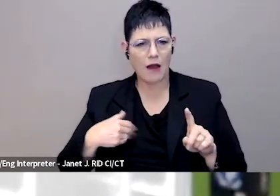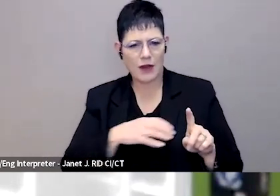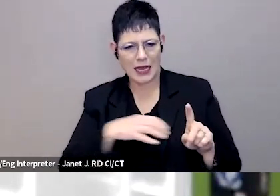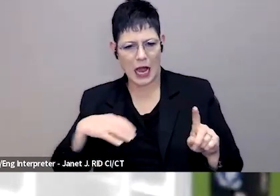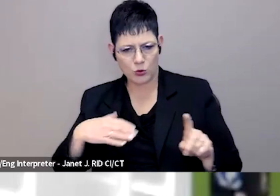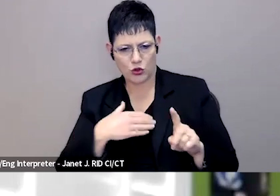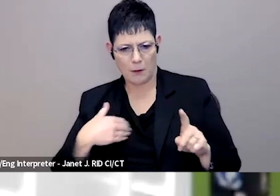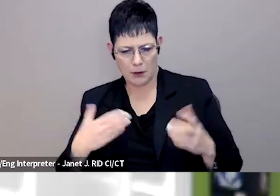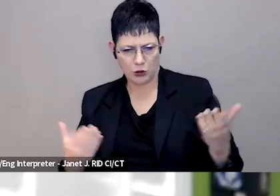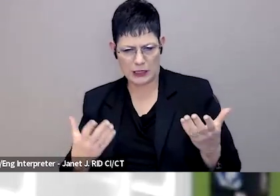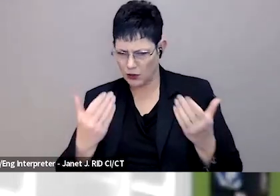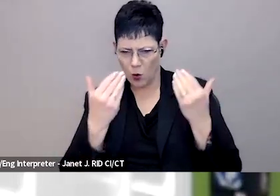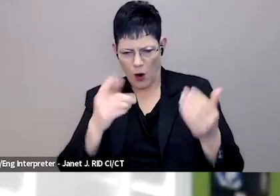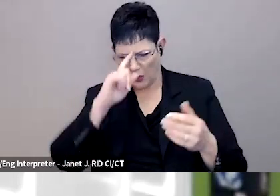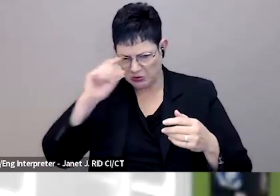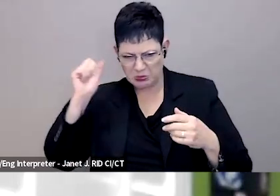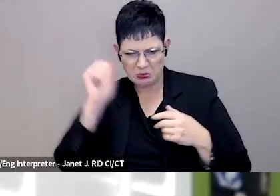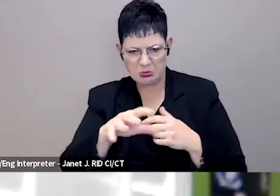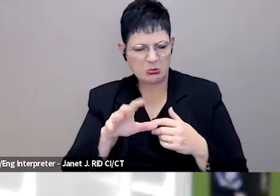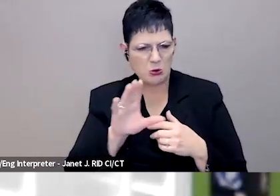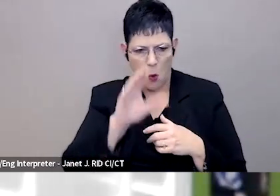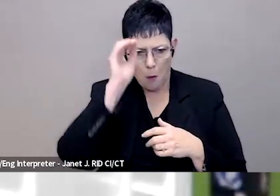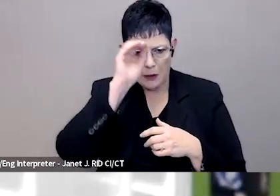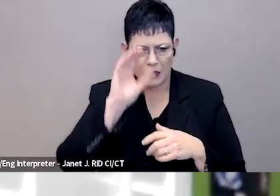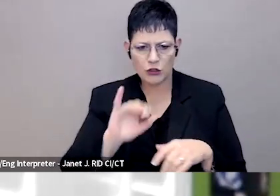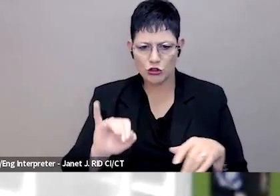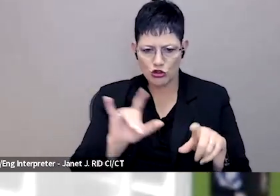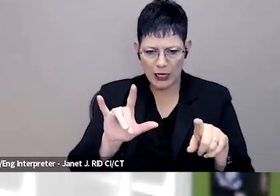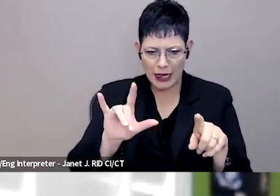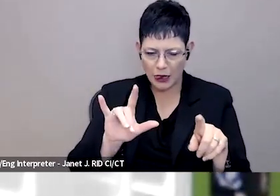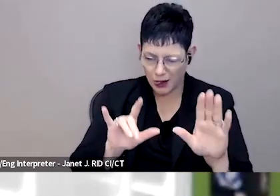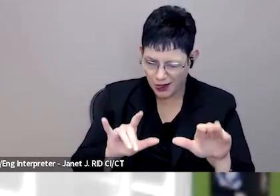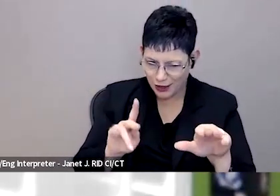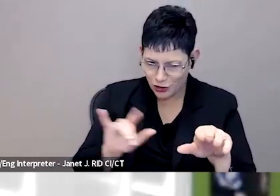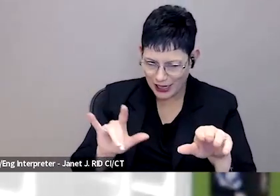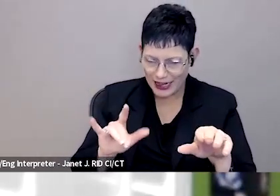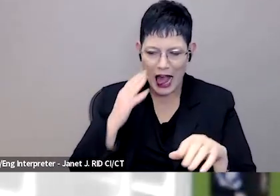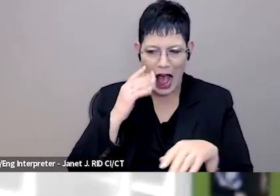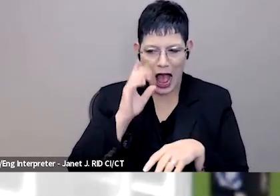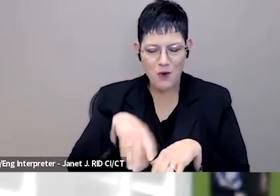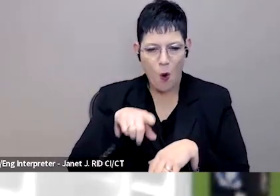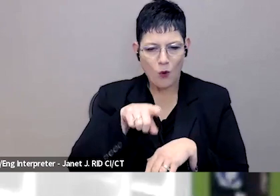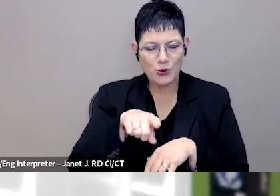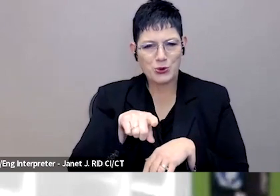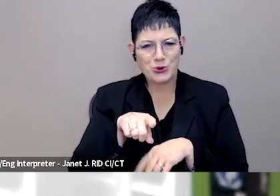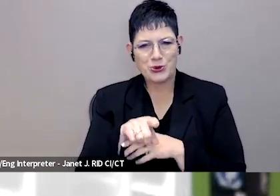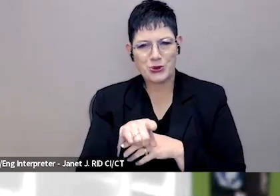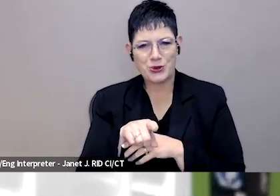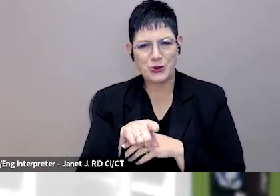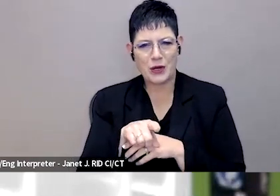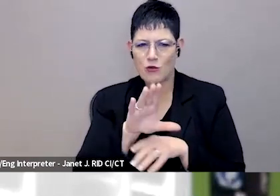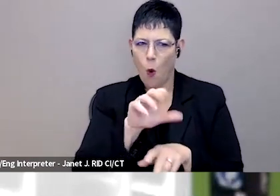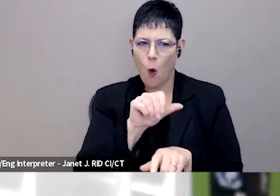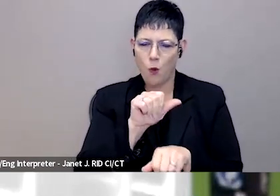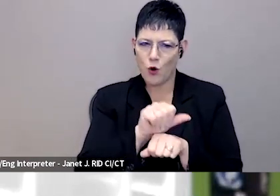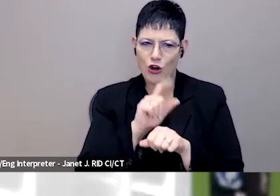jump in with your thoughts or questions. Jill Kagan in particular, I know you've got, I love the work that you're doing. And